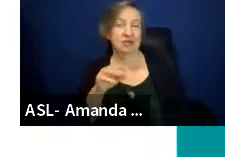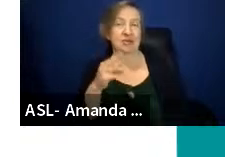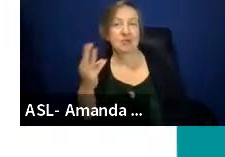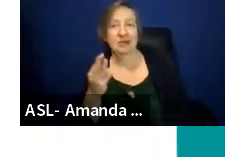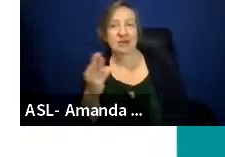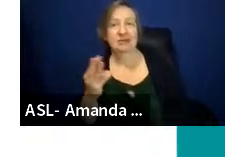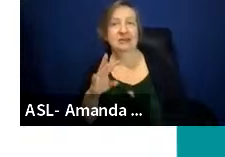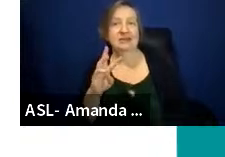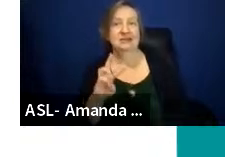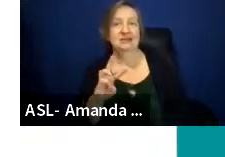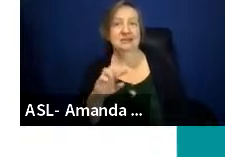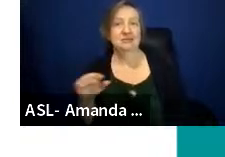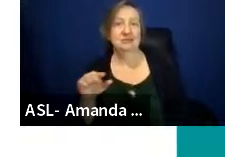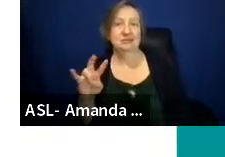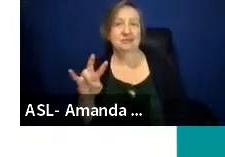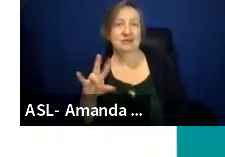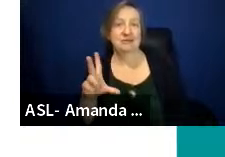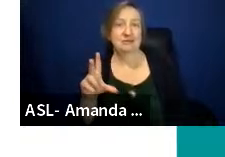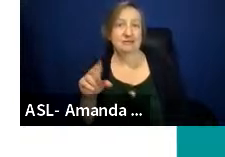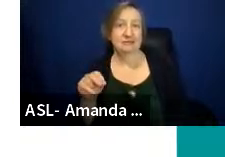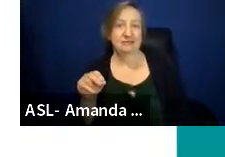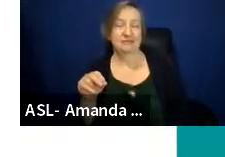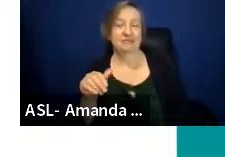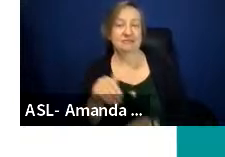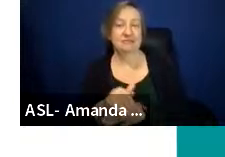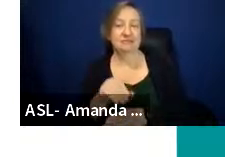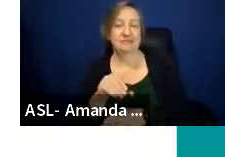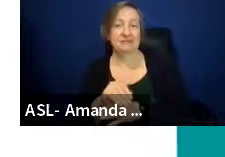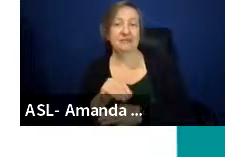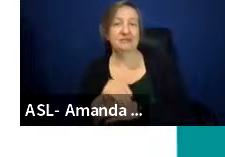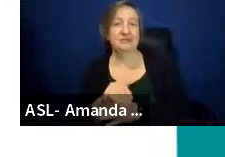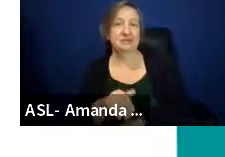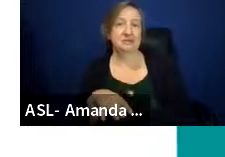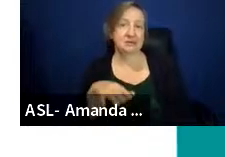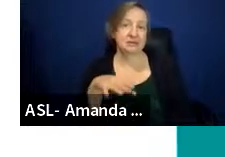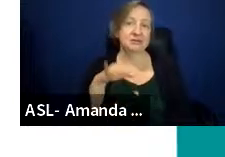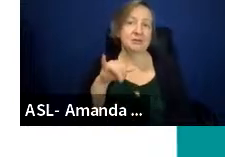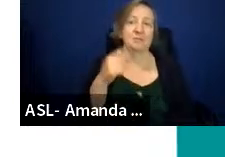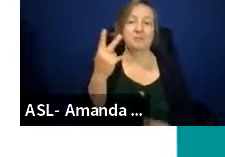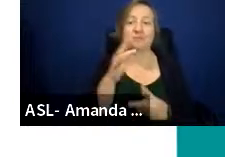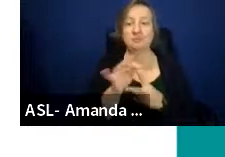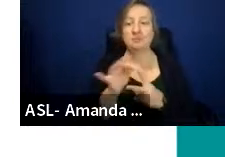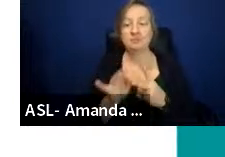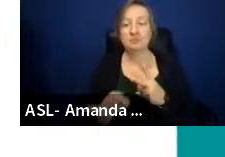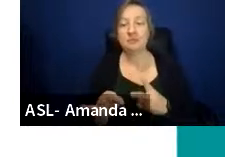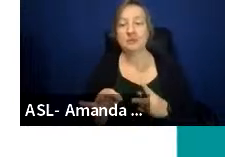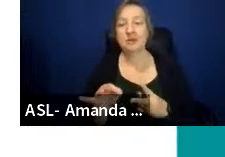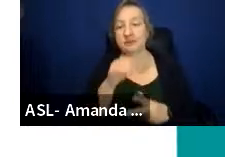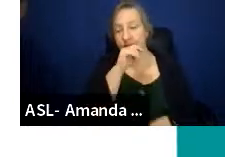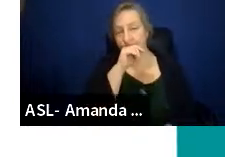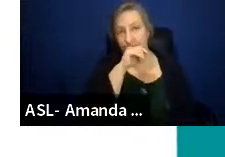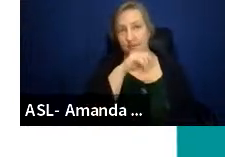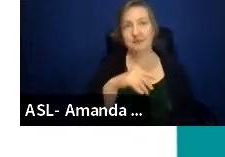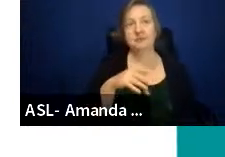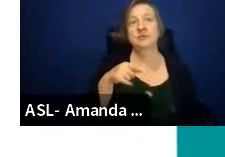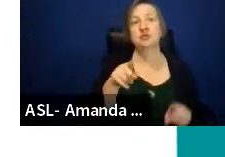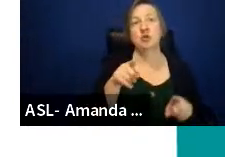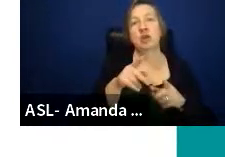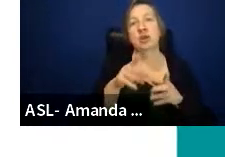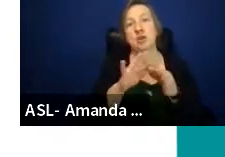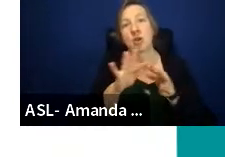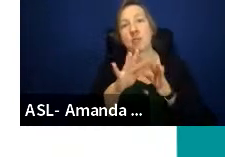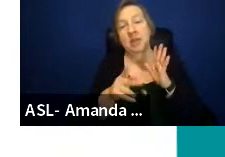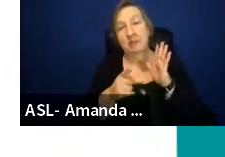6 to 7:30 p.m. So those are two options. And then in addition, during the comment period to